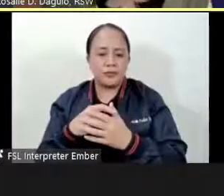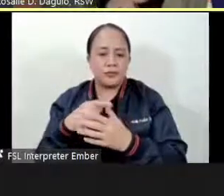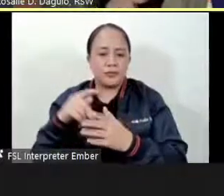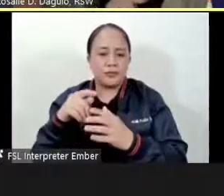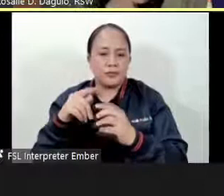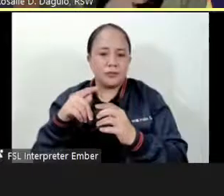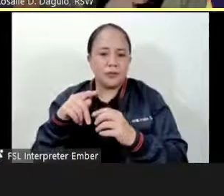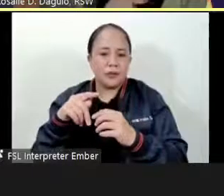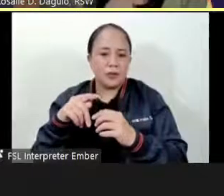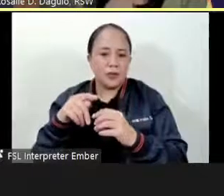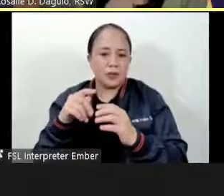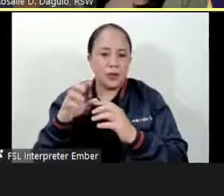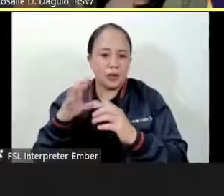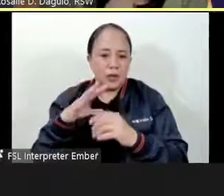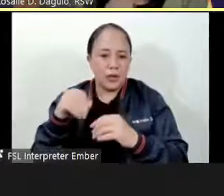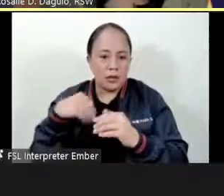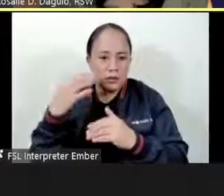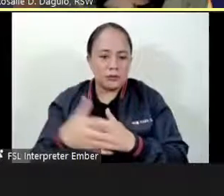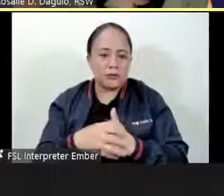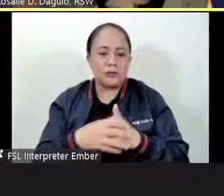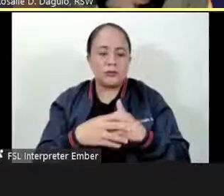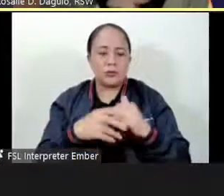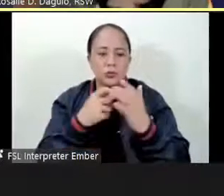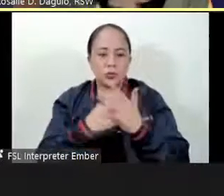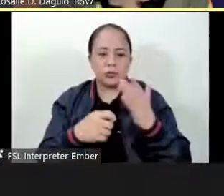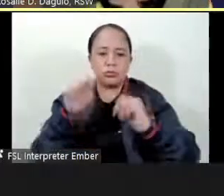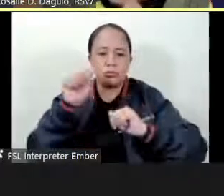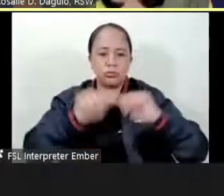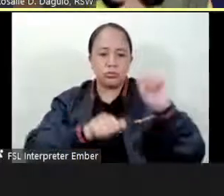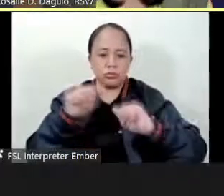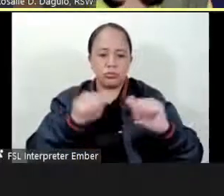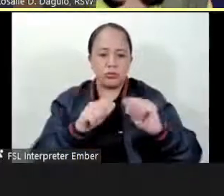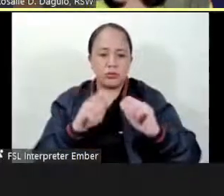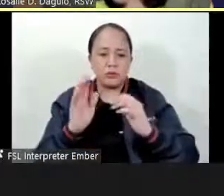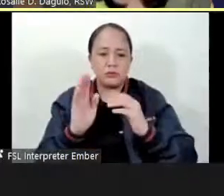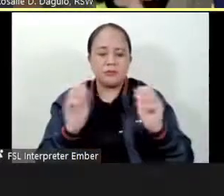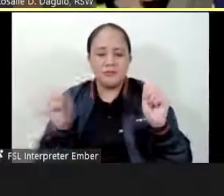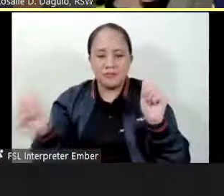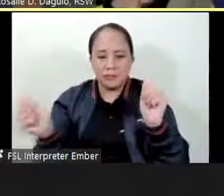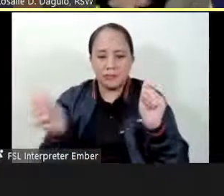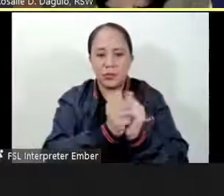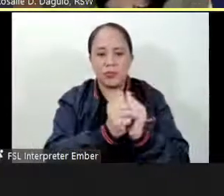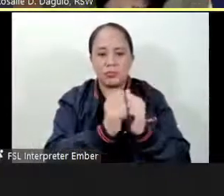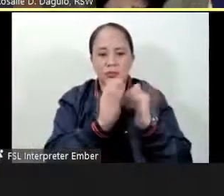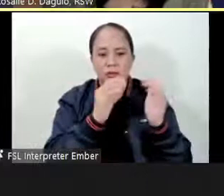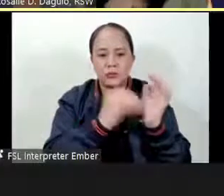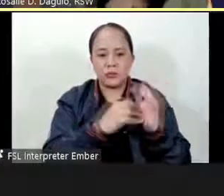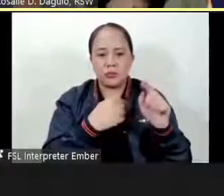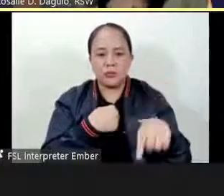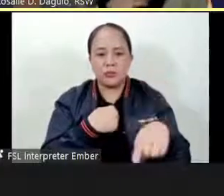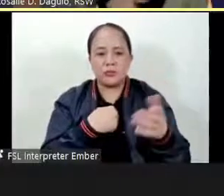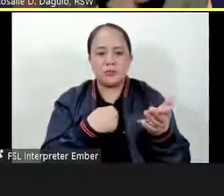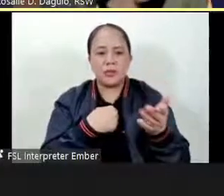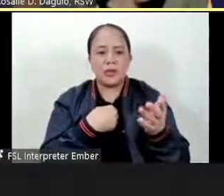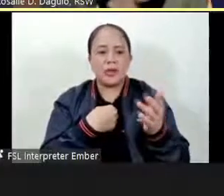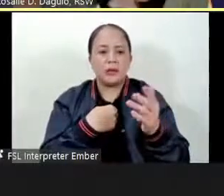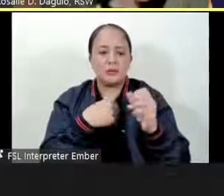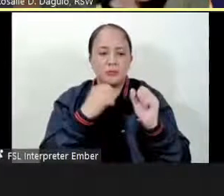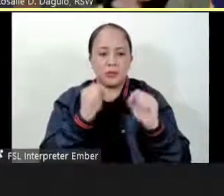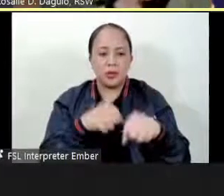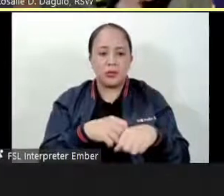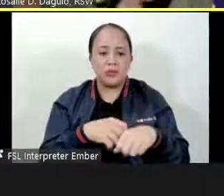assessing reunification probability. Again, related to COVID-19, there is poor internet connection or